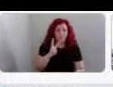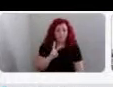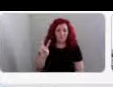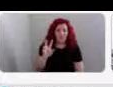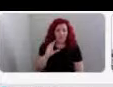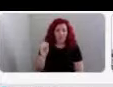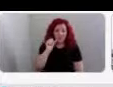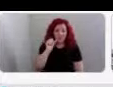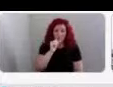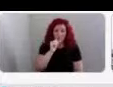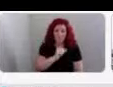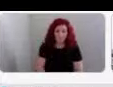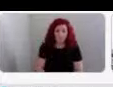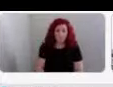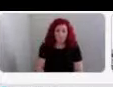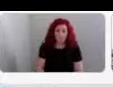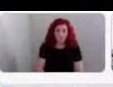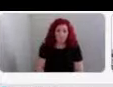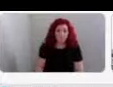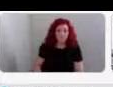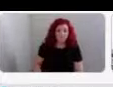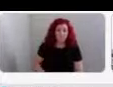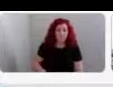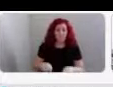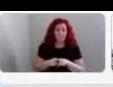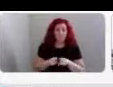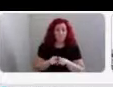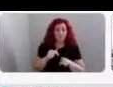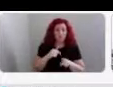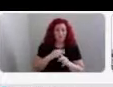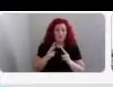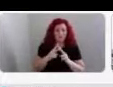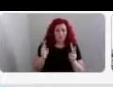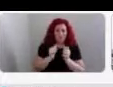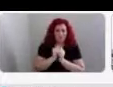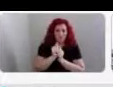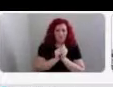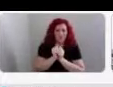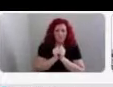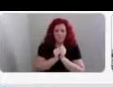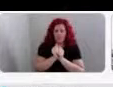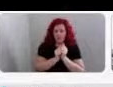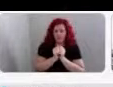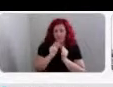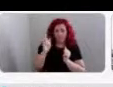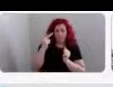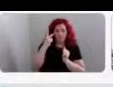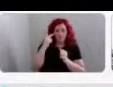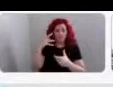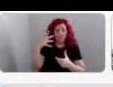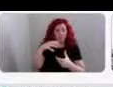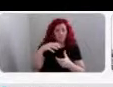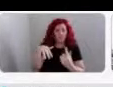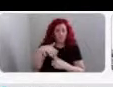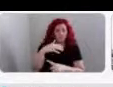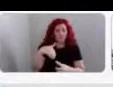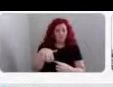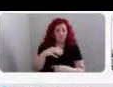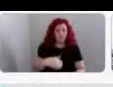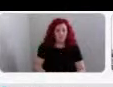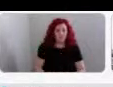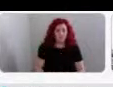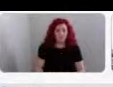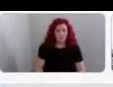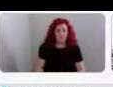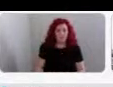arizona and to top this off we are a very competitive competit uh political environment i cannot imagine why